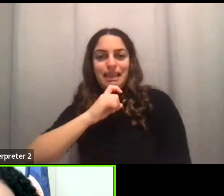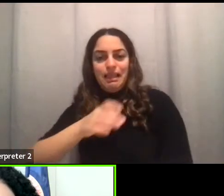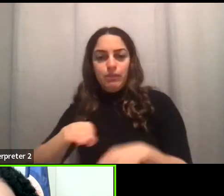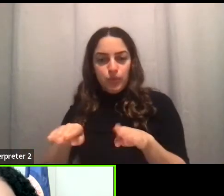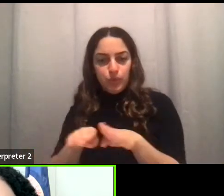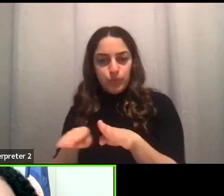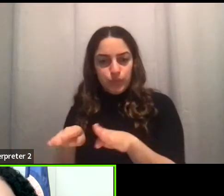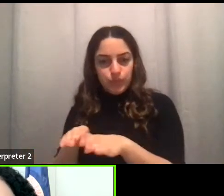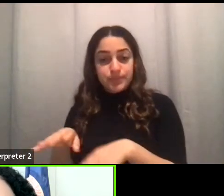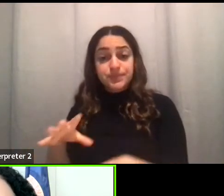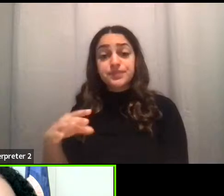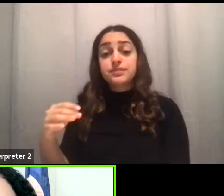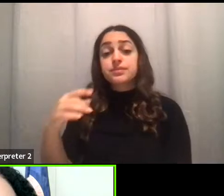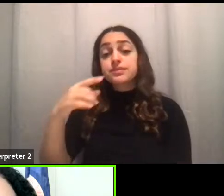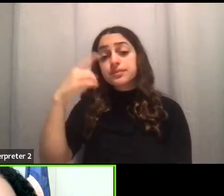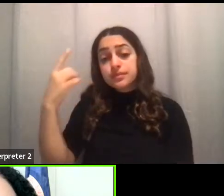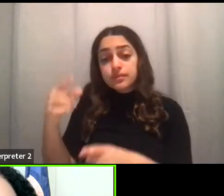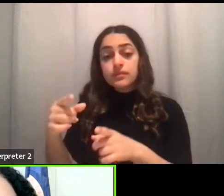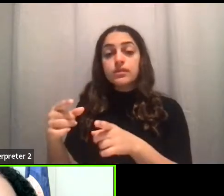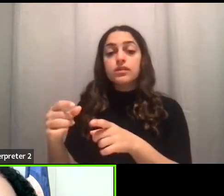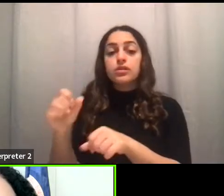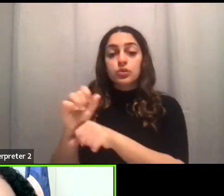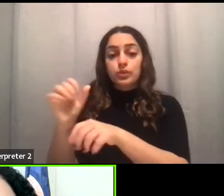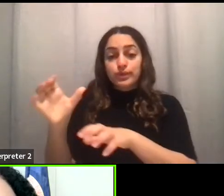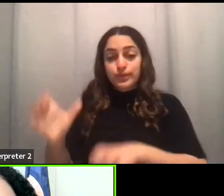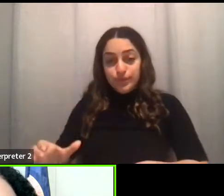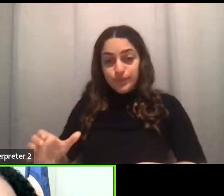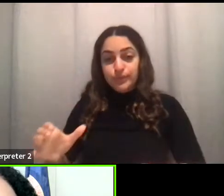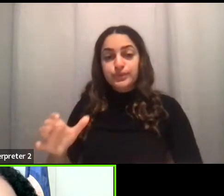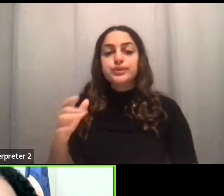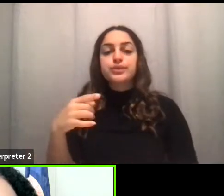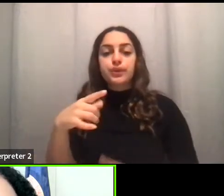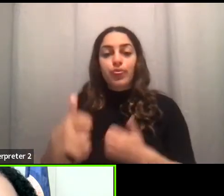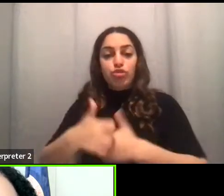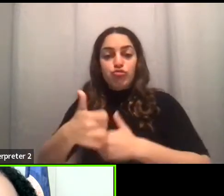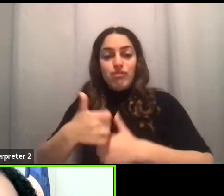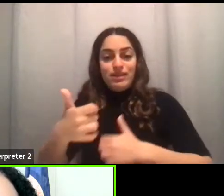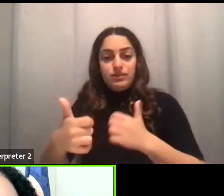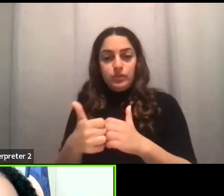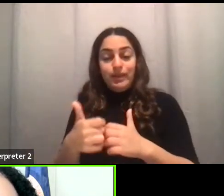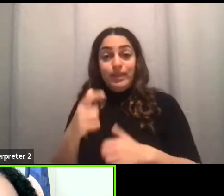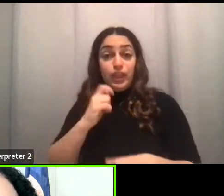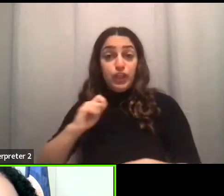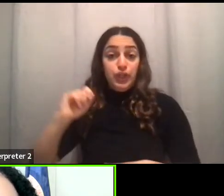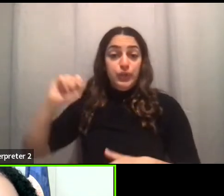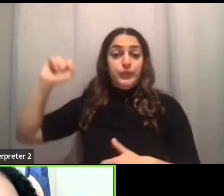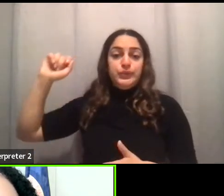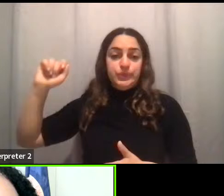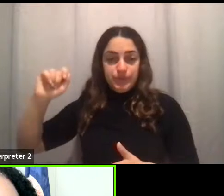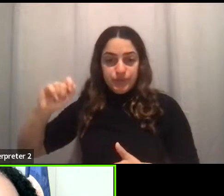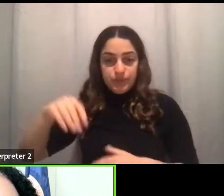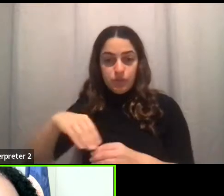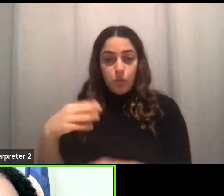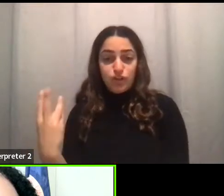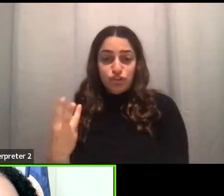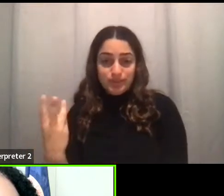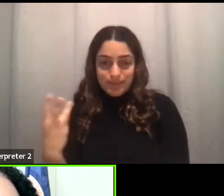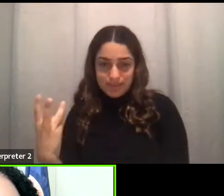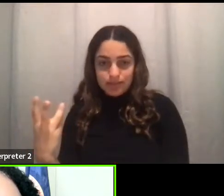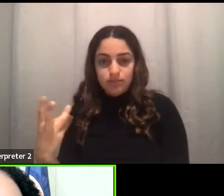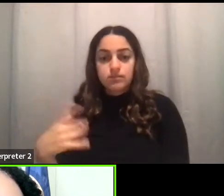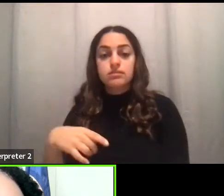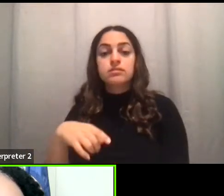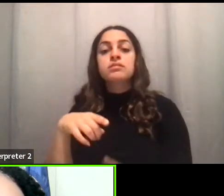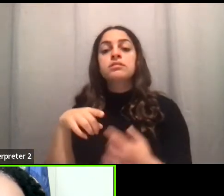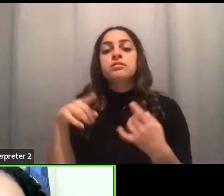common that the washington post devoted an entire article to the subject from workers in california helping to build a new campus for tech